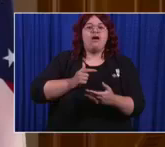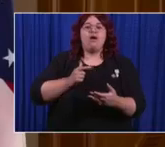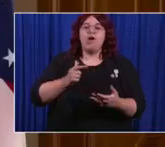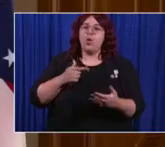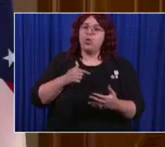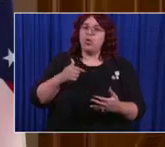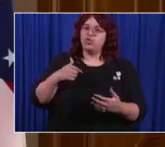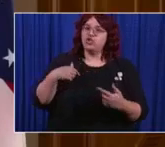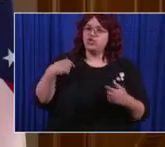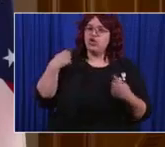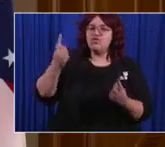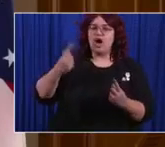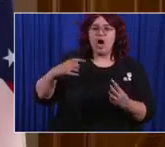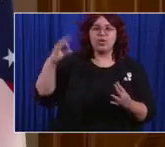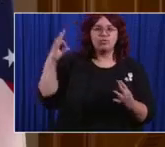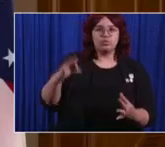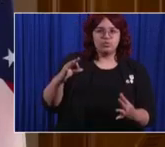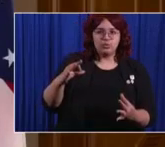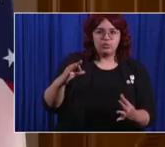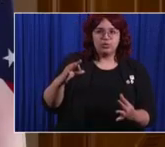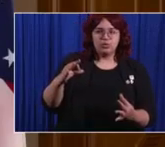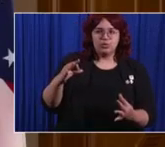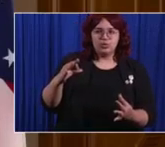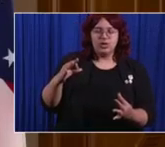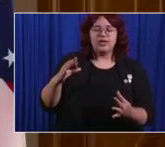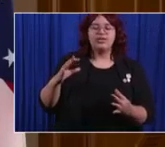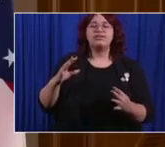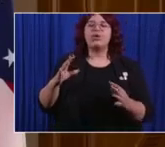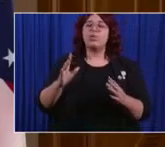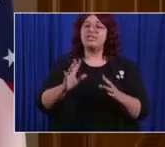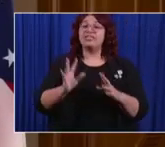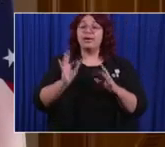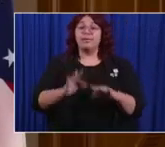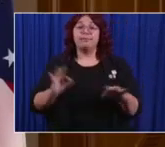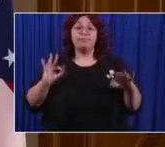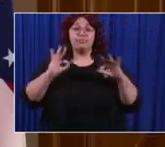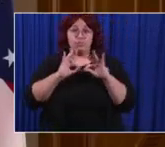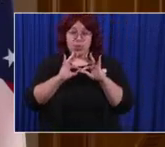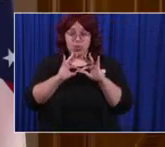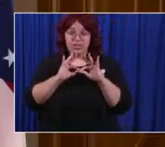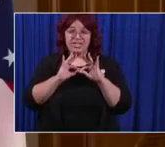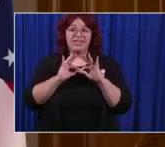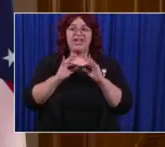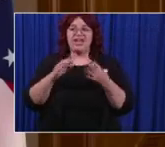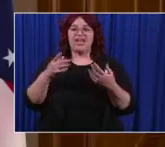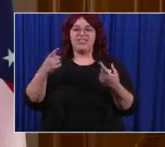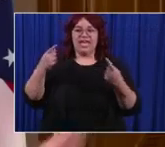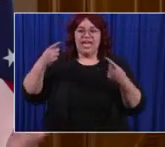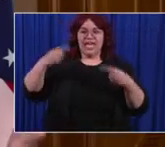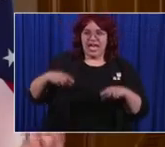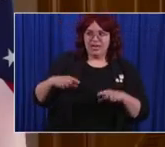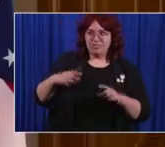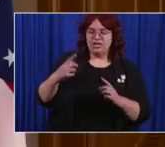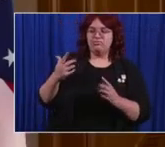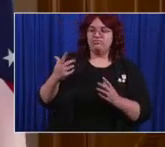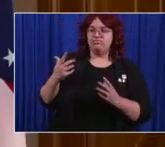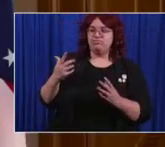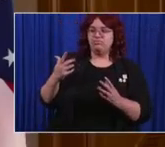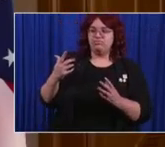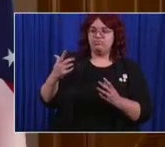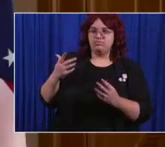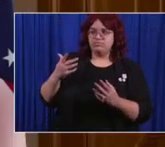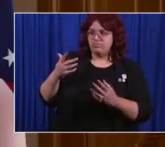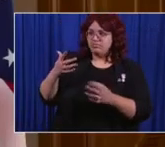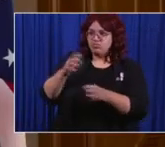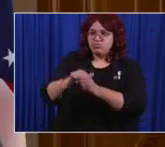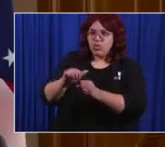vaccinated, because that is how we make sure that we don't have to address those tough issues again. If a variant rears its ugly